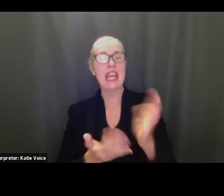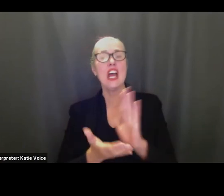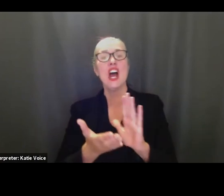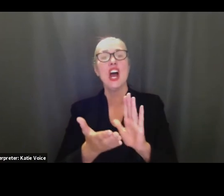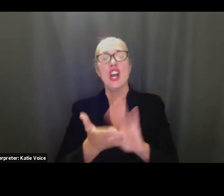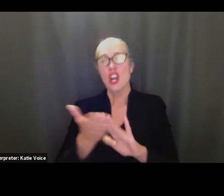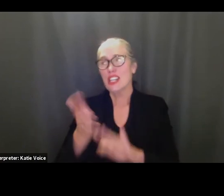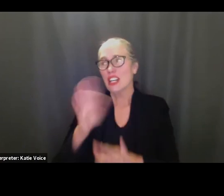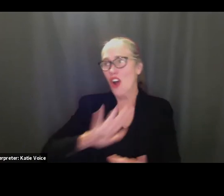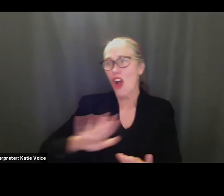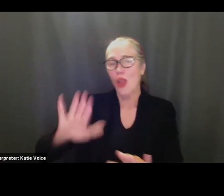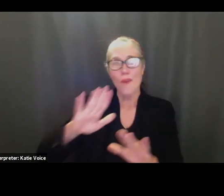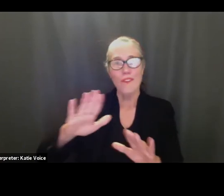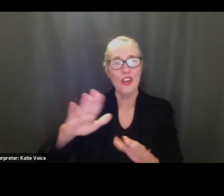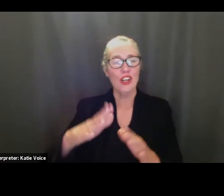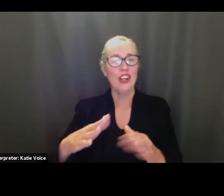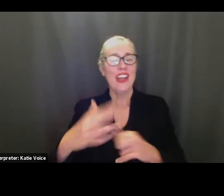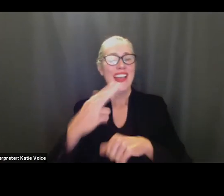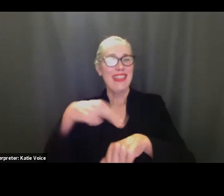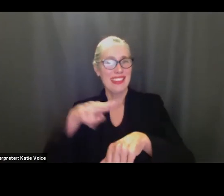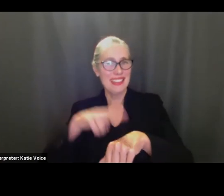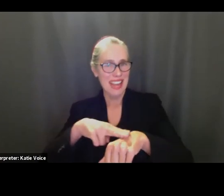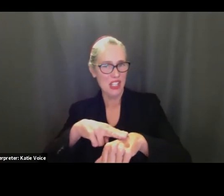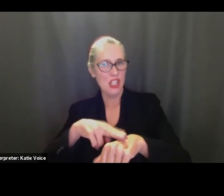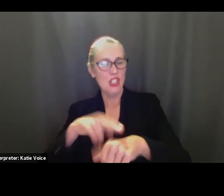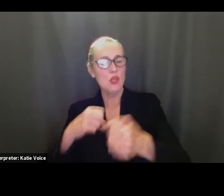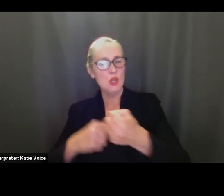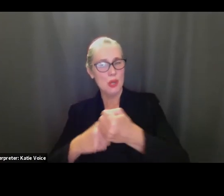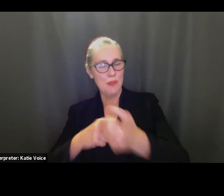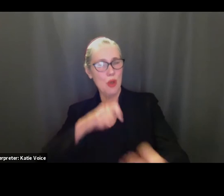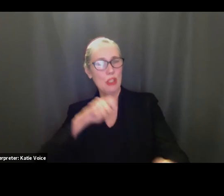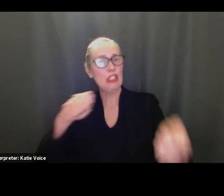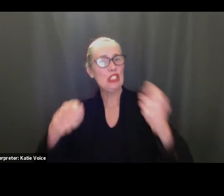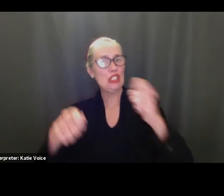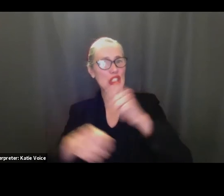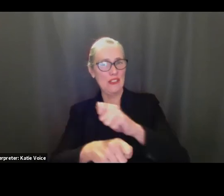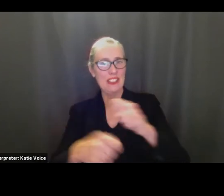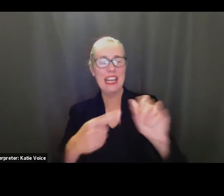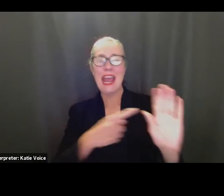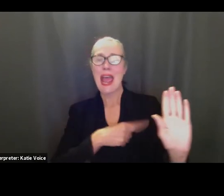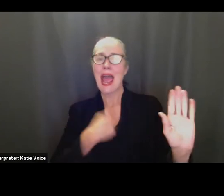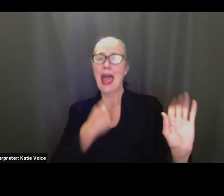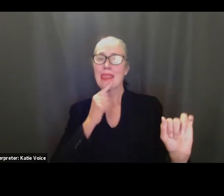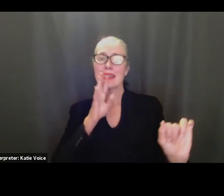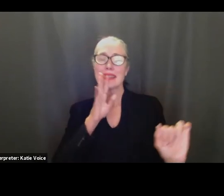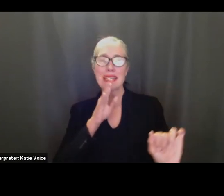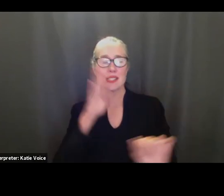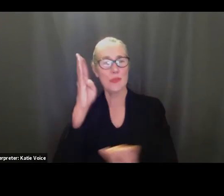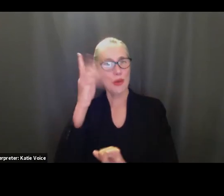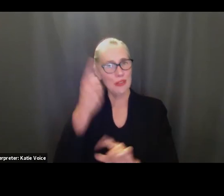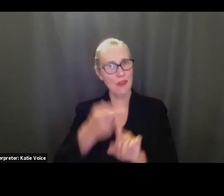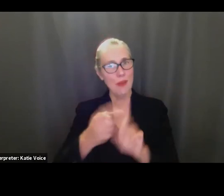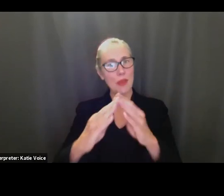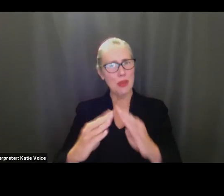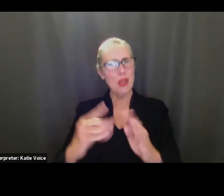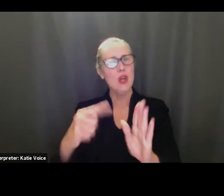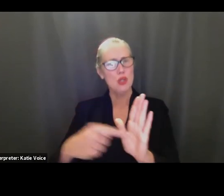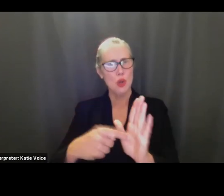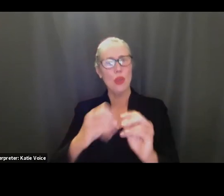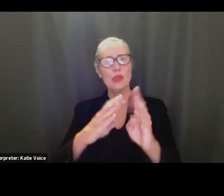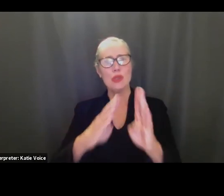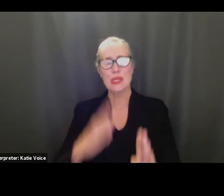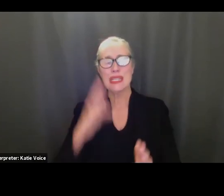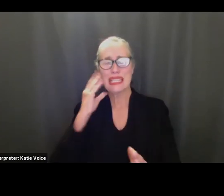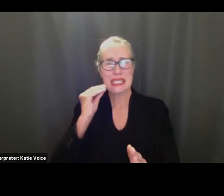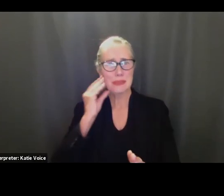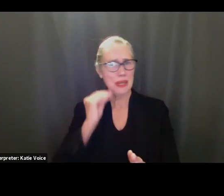the nation to support this shift and testimonials testimonials from our community as you've heard tonight and elsewhere show that our students experiences mirror